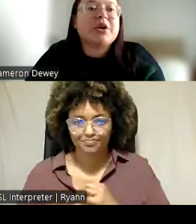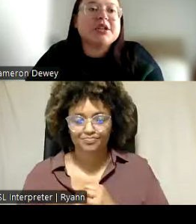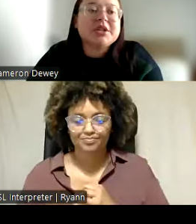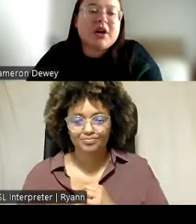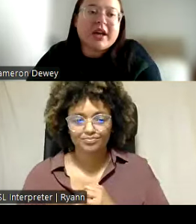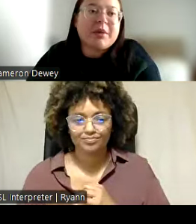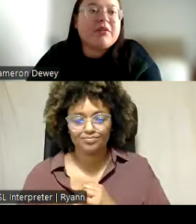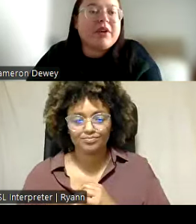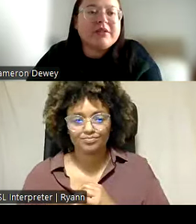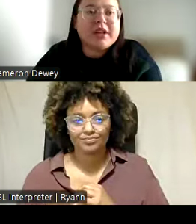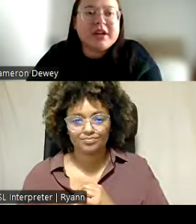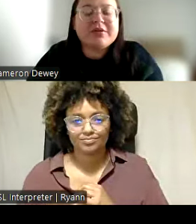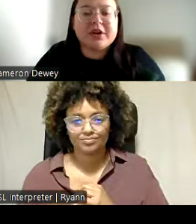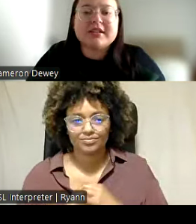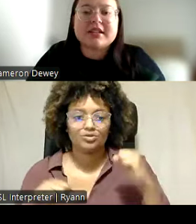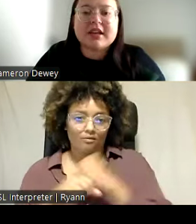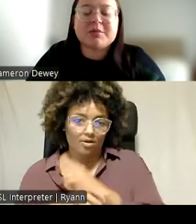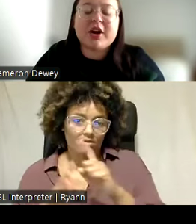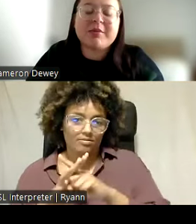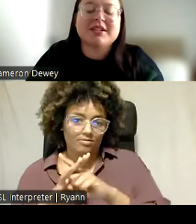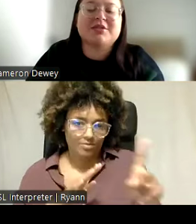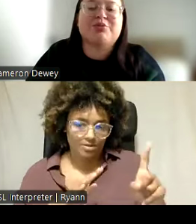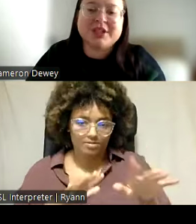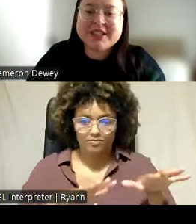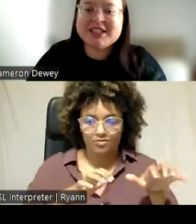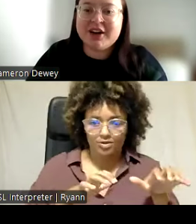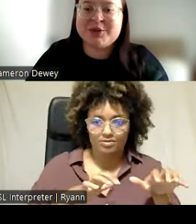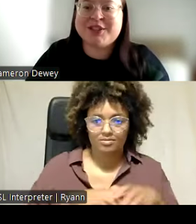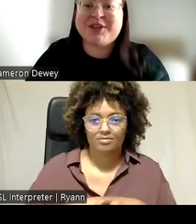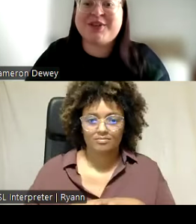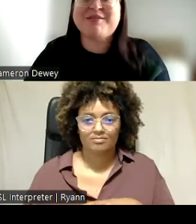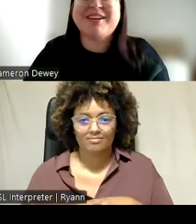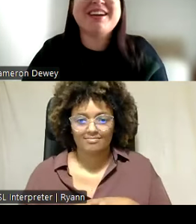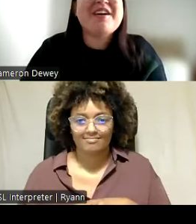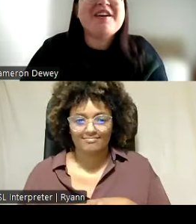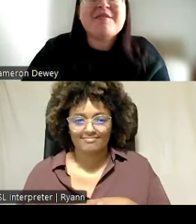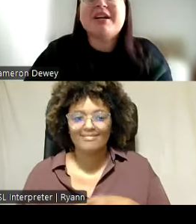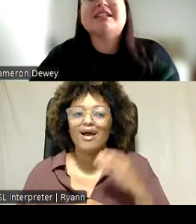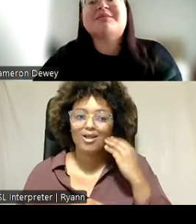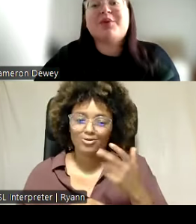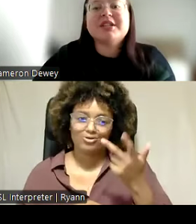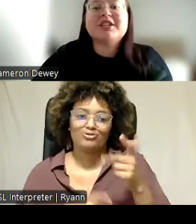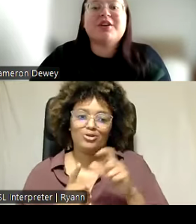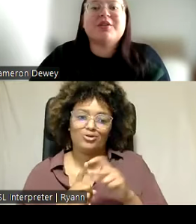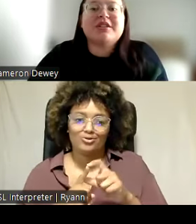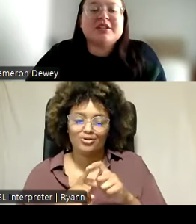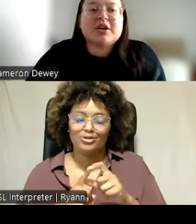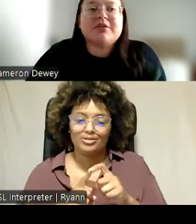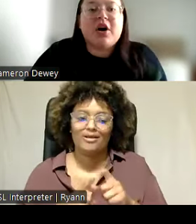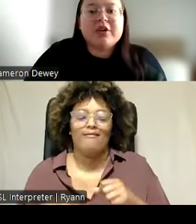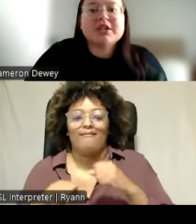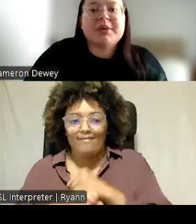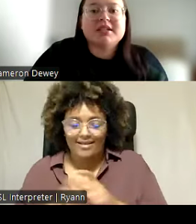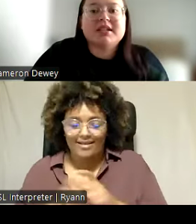So I'm going to be talking about fight, flight, or freeze, and I'm sorry because it's really a tongue twister for me, but it is important to know that these